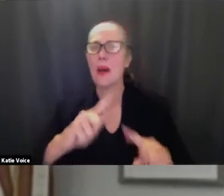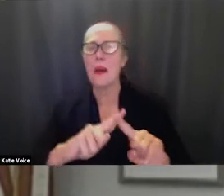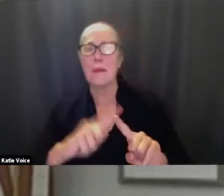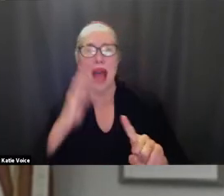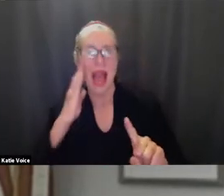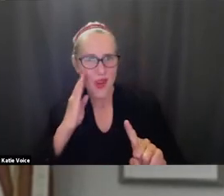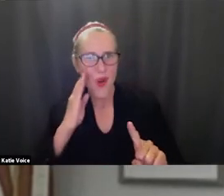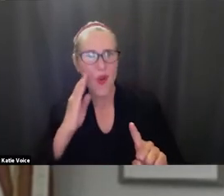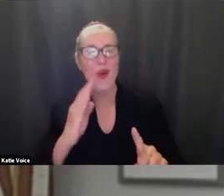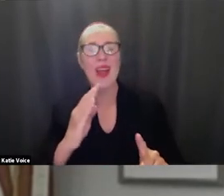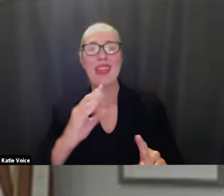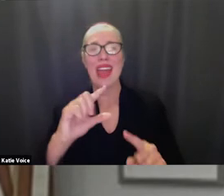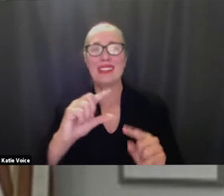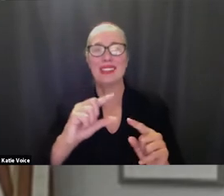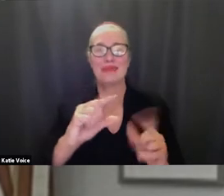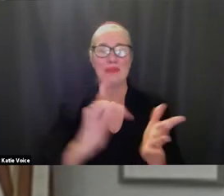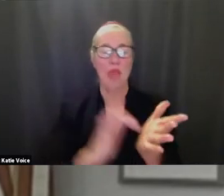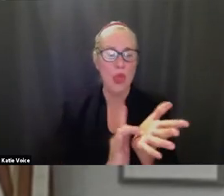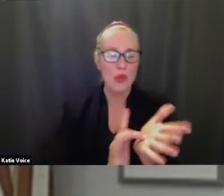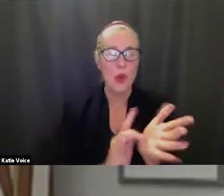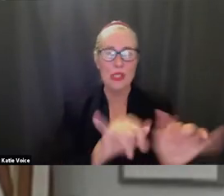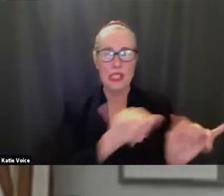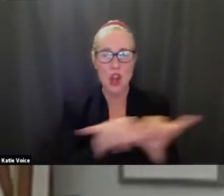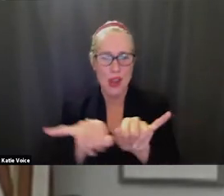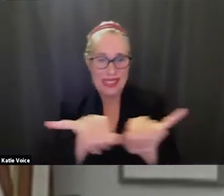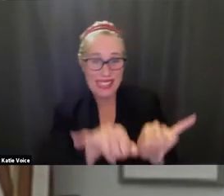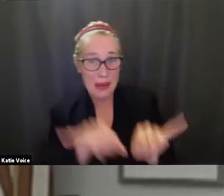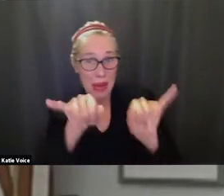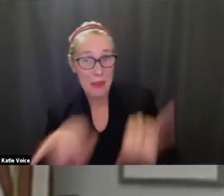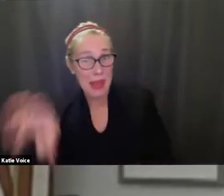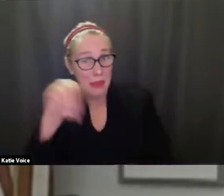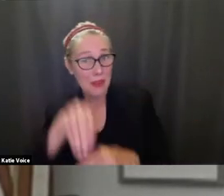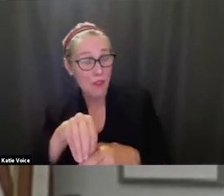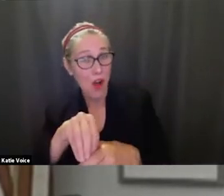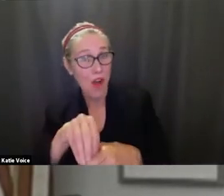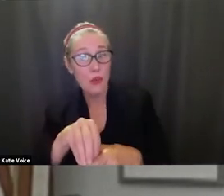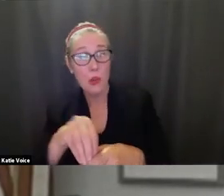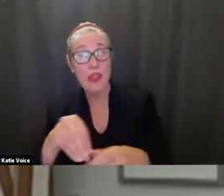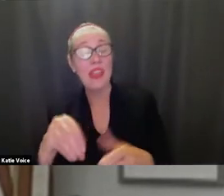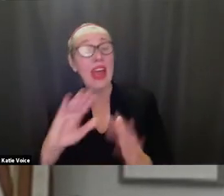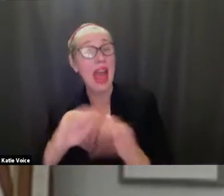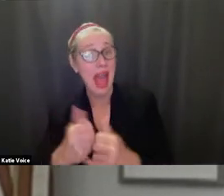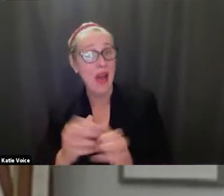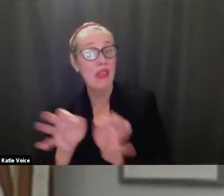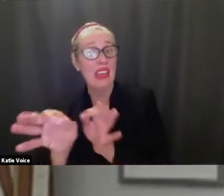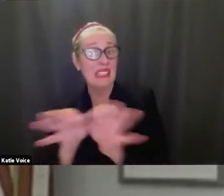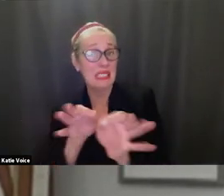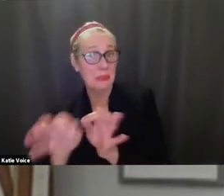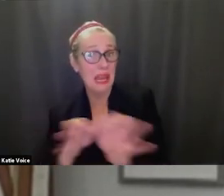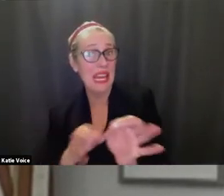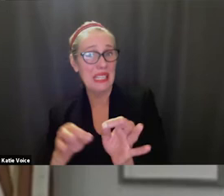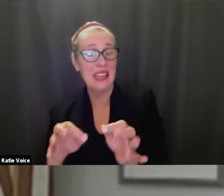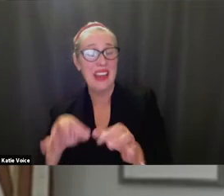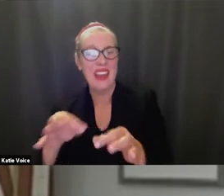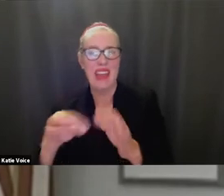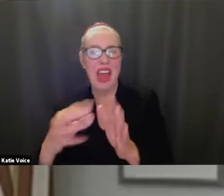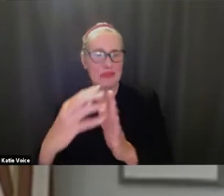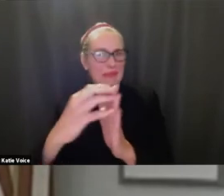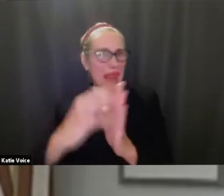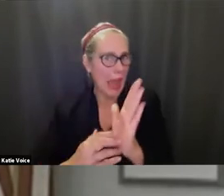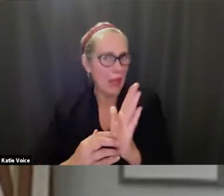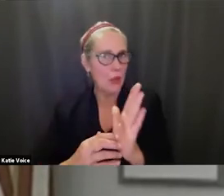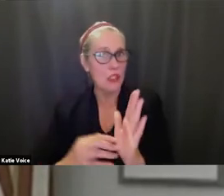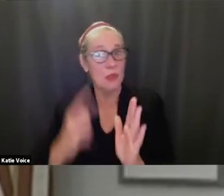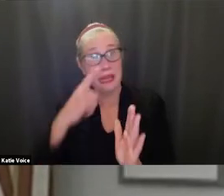all the same so are you is that can that be part of the language given that teachers and staff are now reaching that point in which they're according to